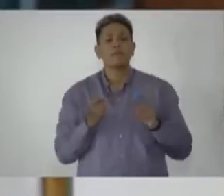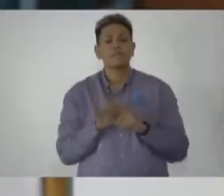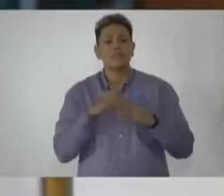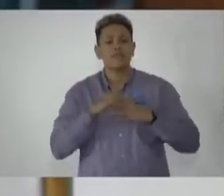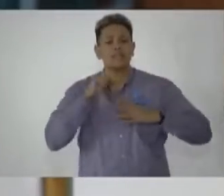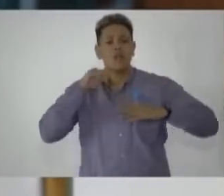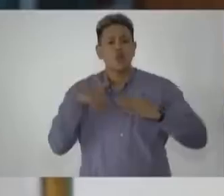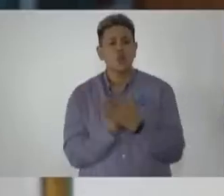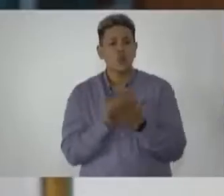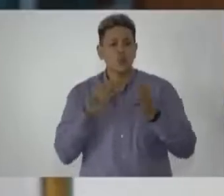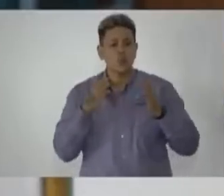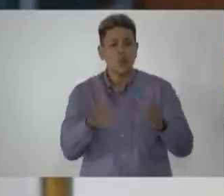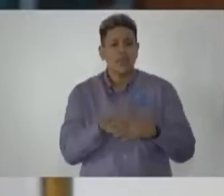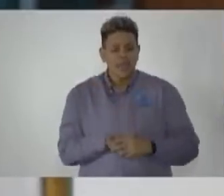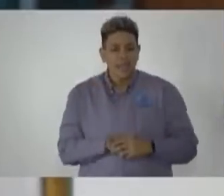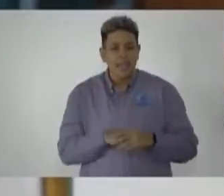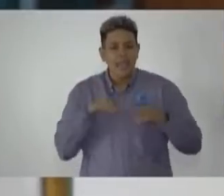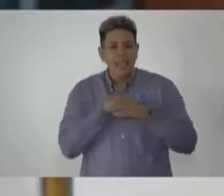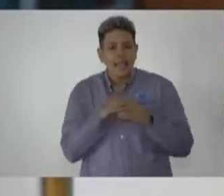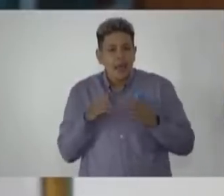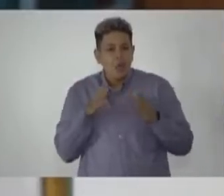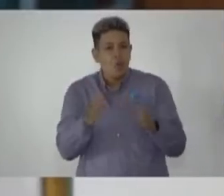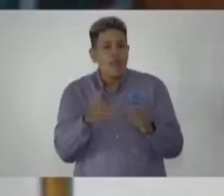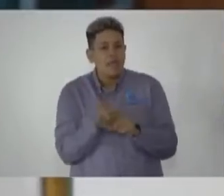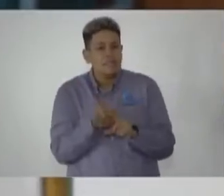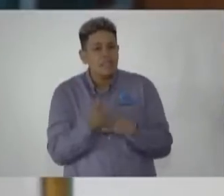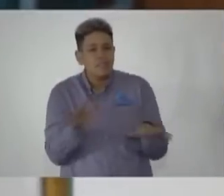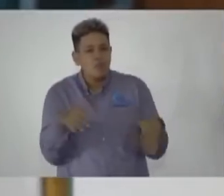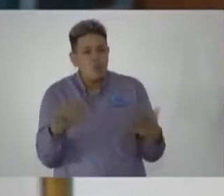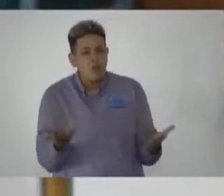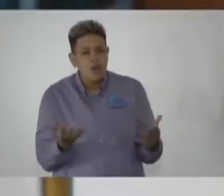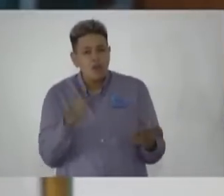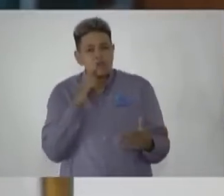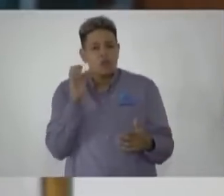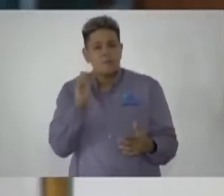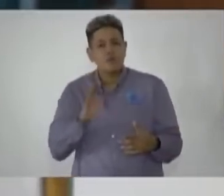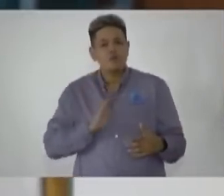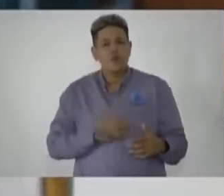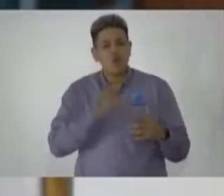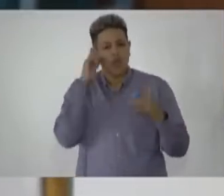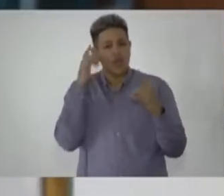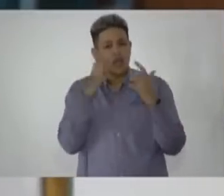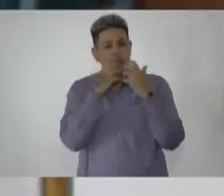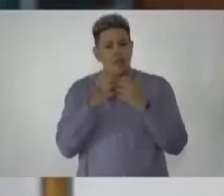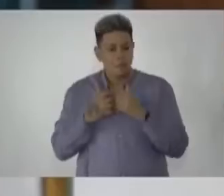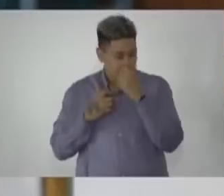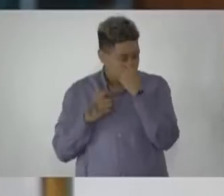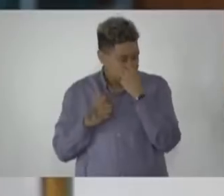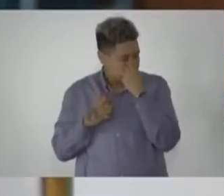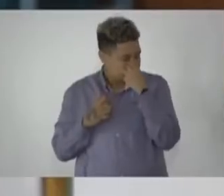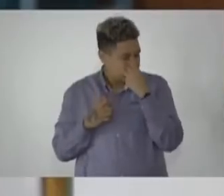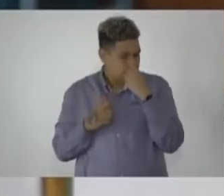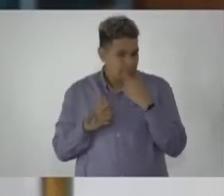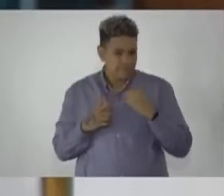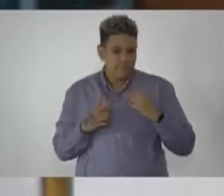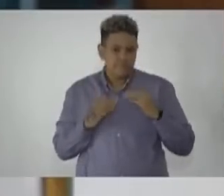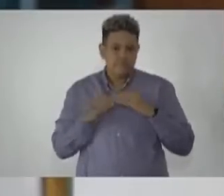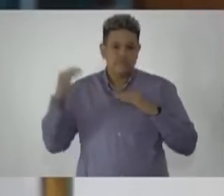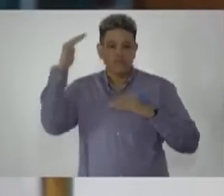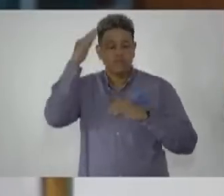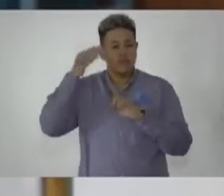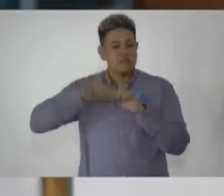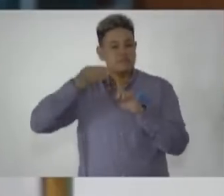a new way, in a way that puts our collaboration above